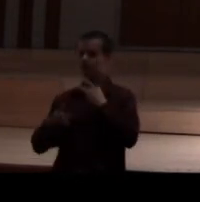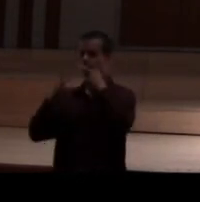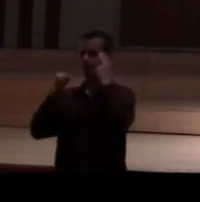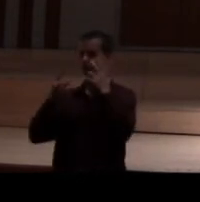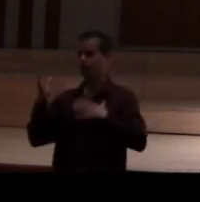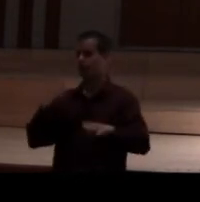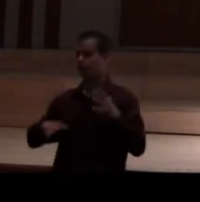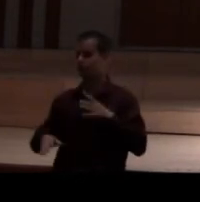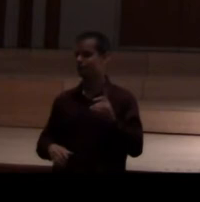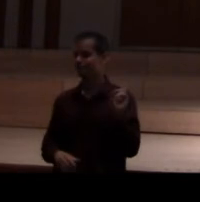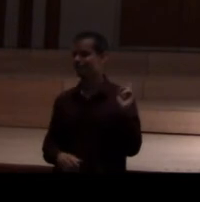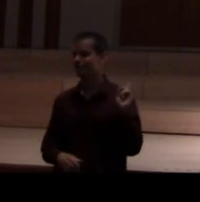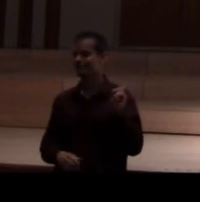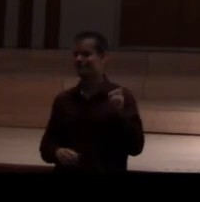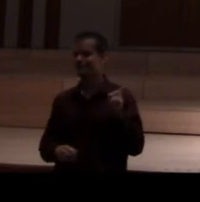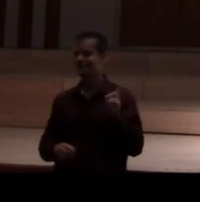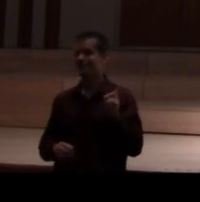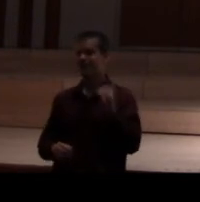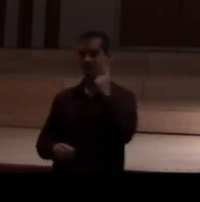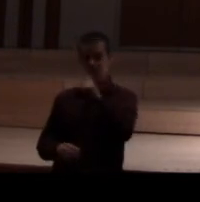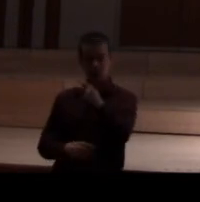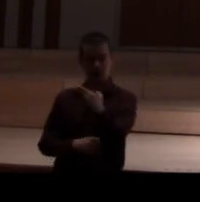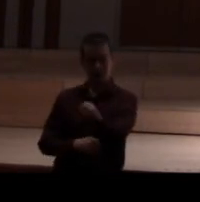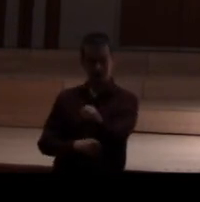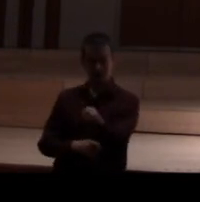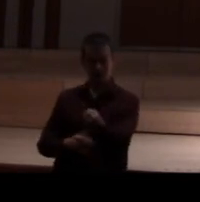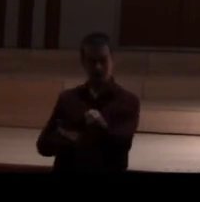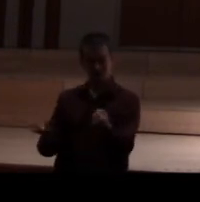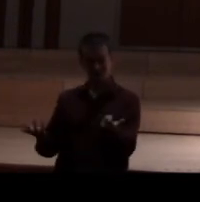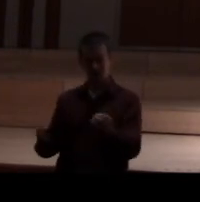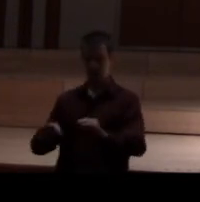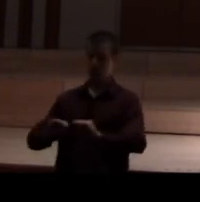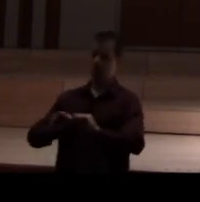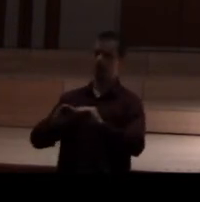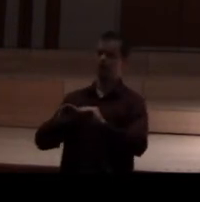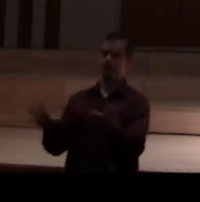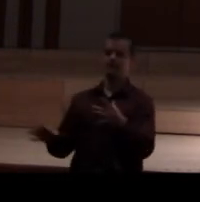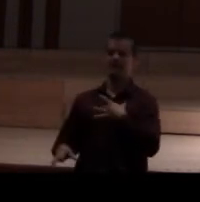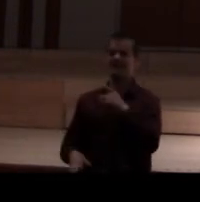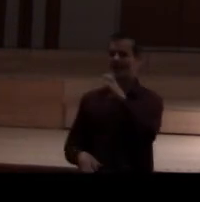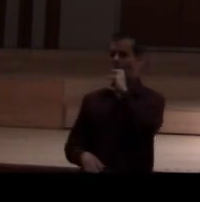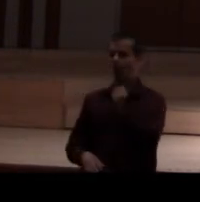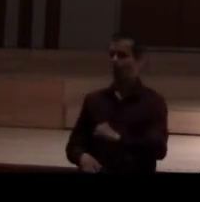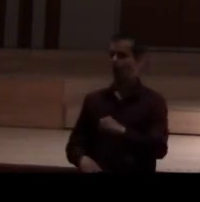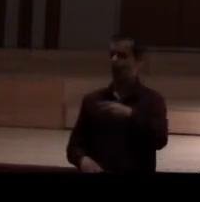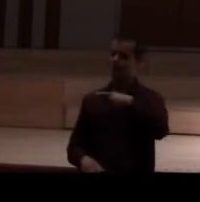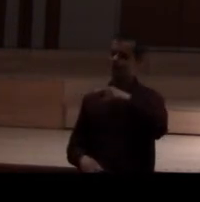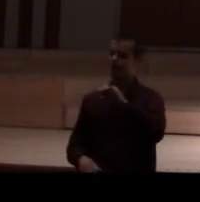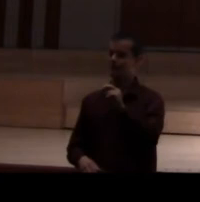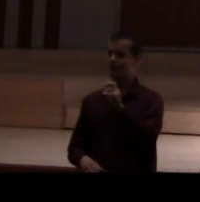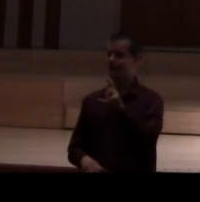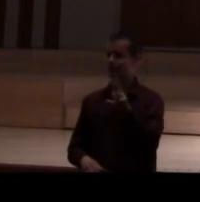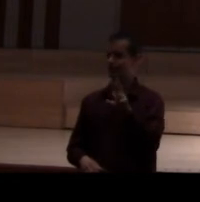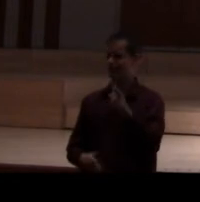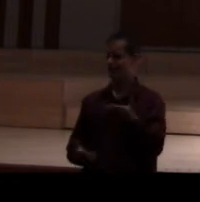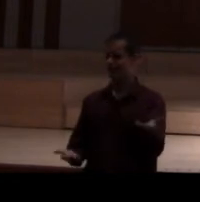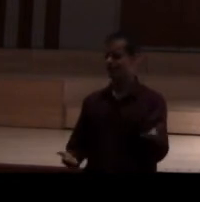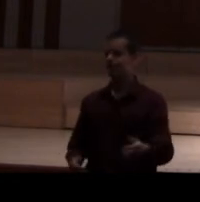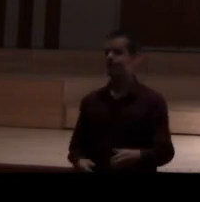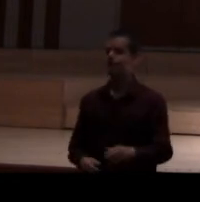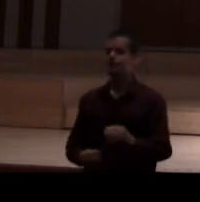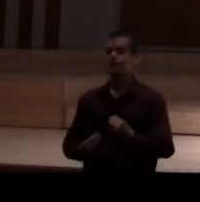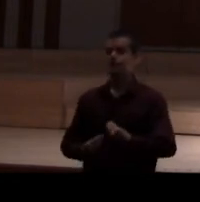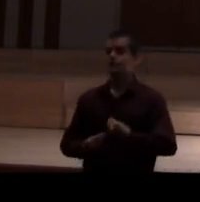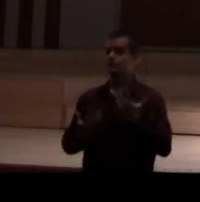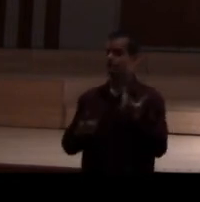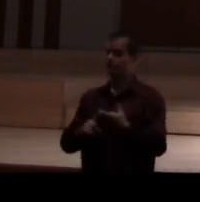and I wore that to high school. So yeah, you can tell I really like the whole pioneer thing. And I was inspired by Little House